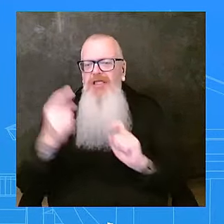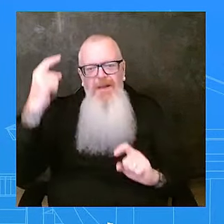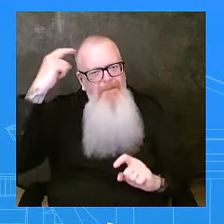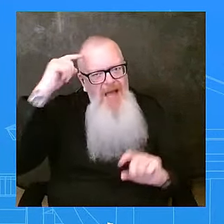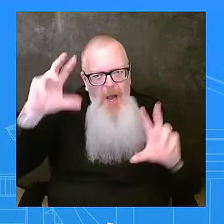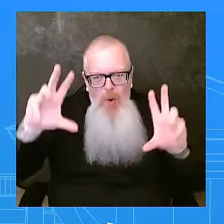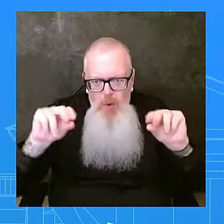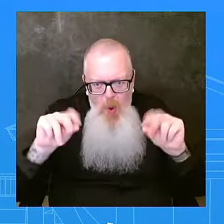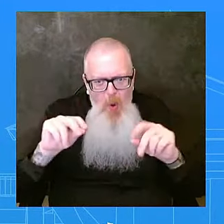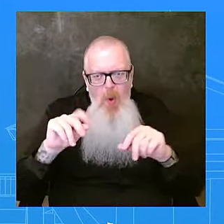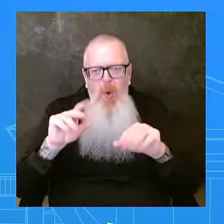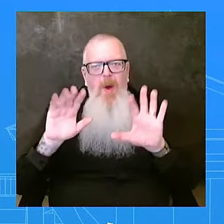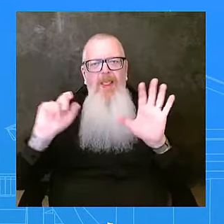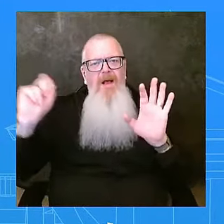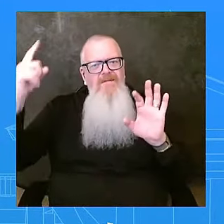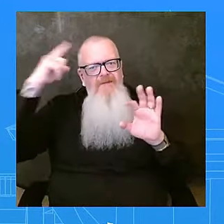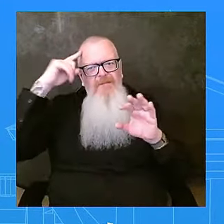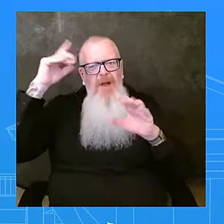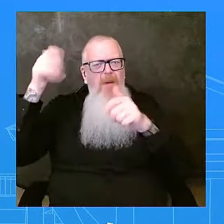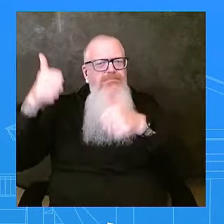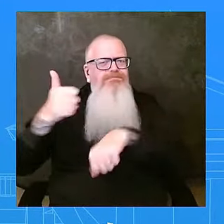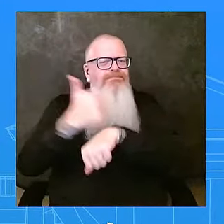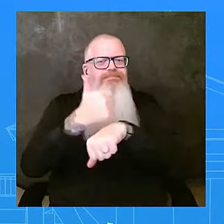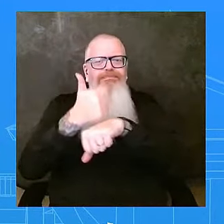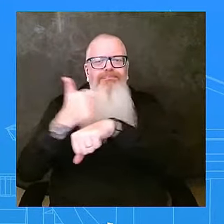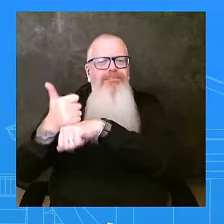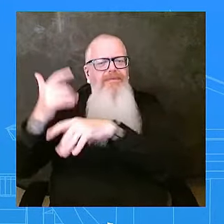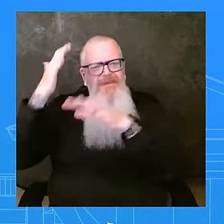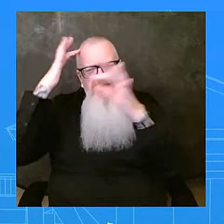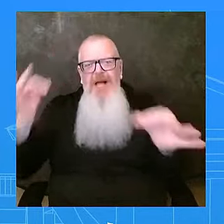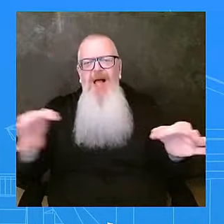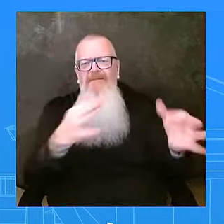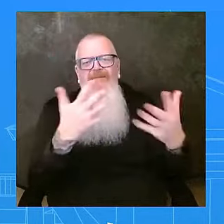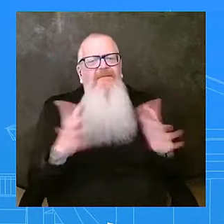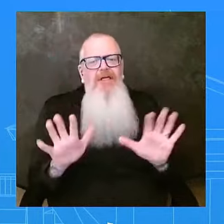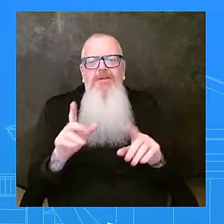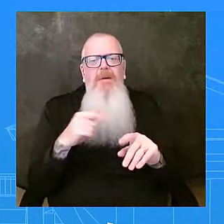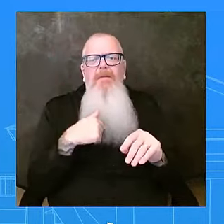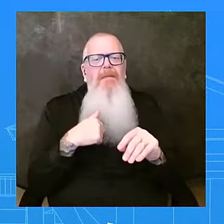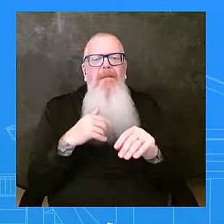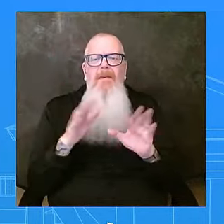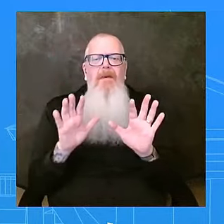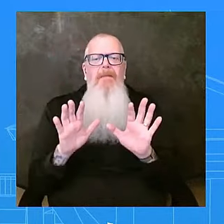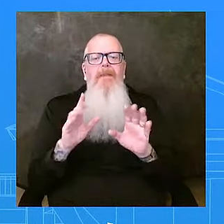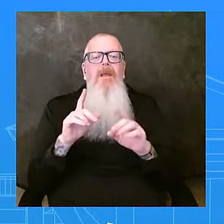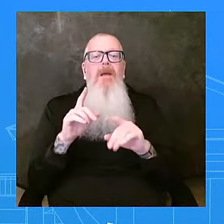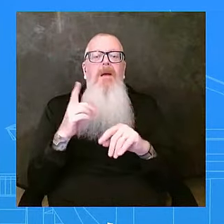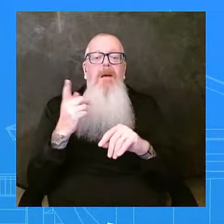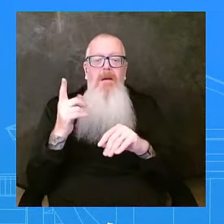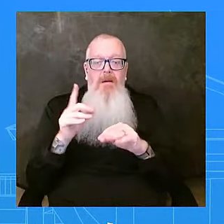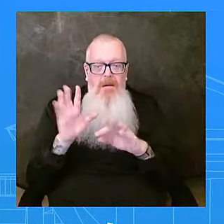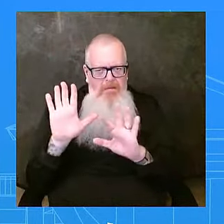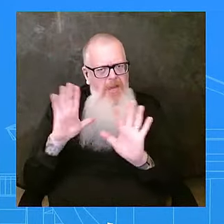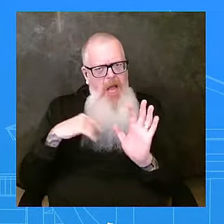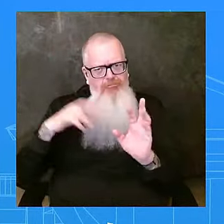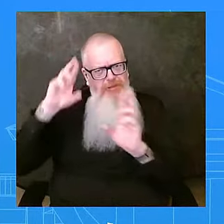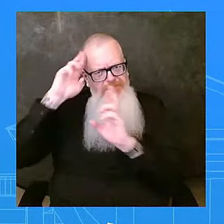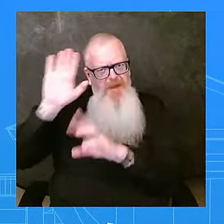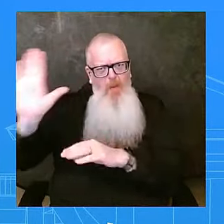arms provisions to Israel. We respect that. That's for them to speak to. This is about how we move together